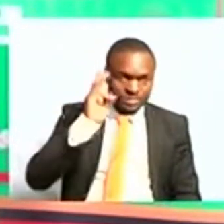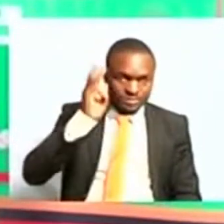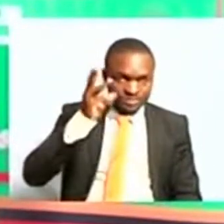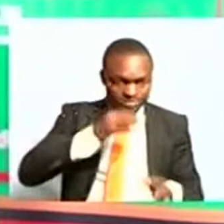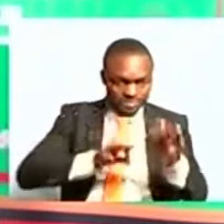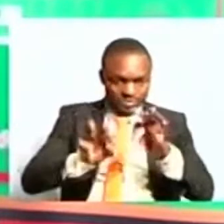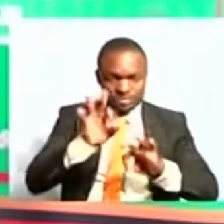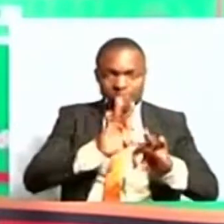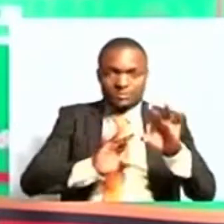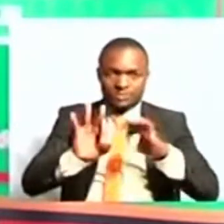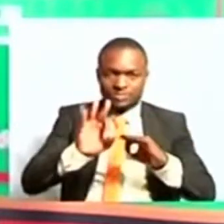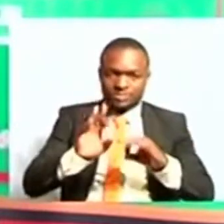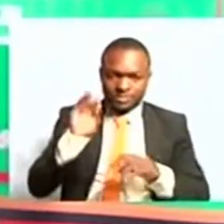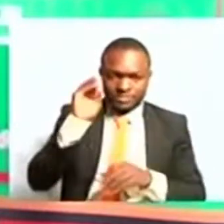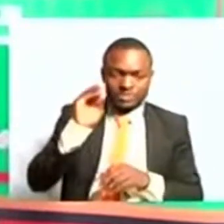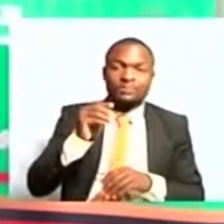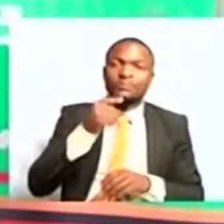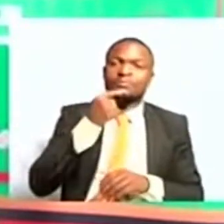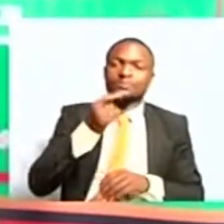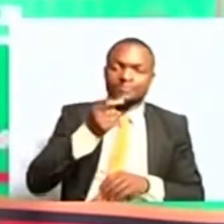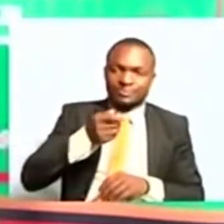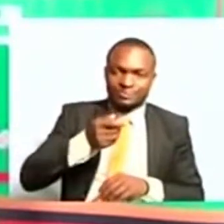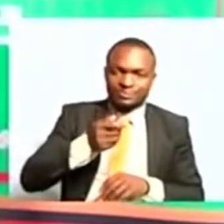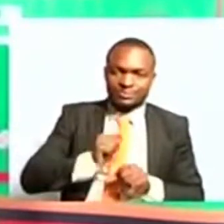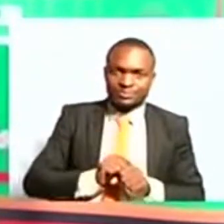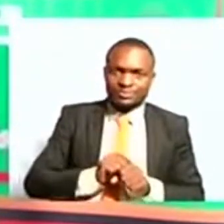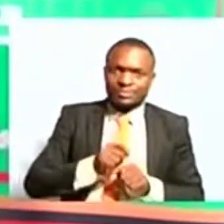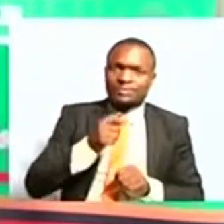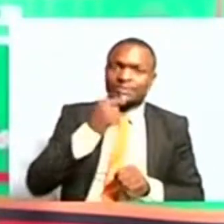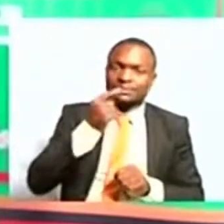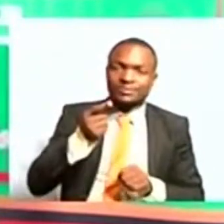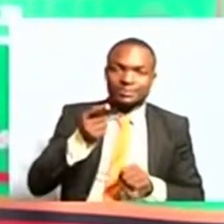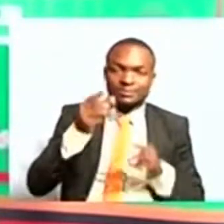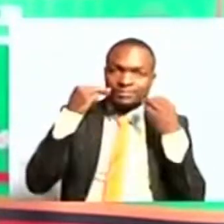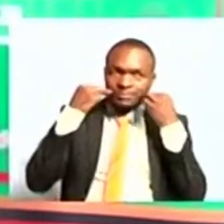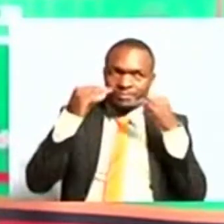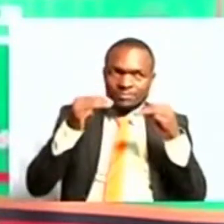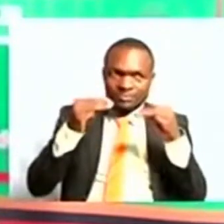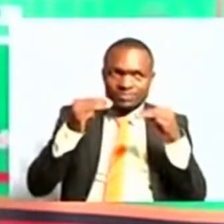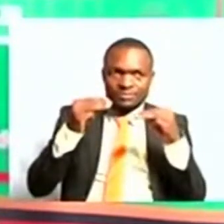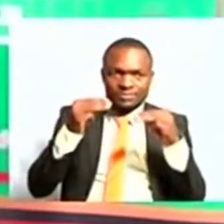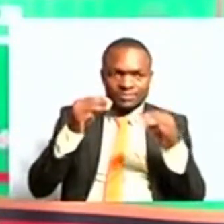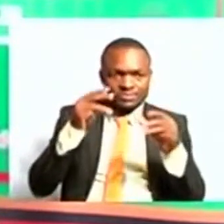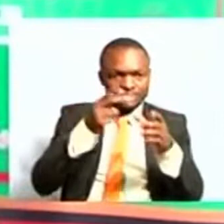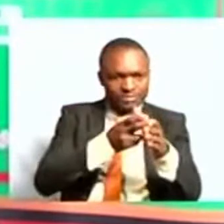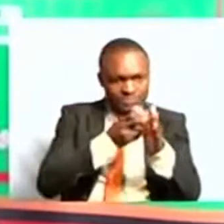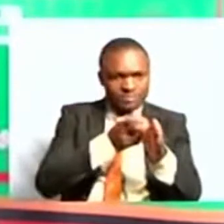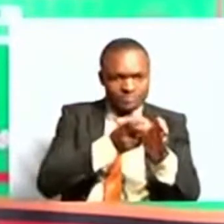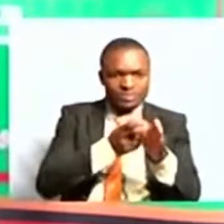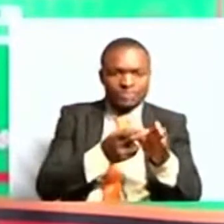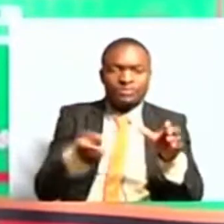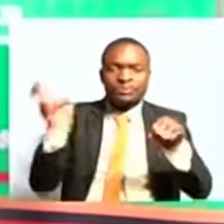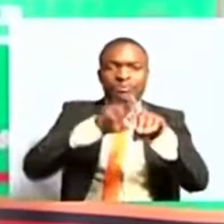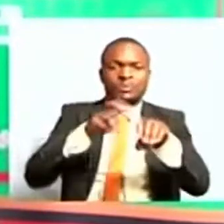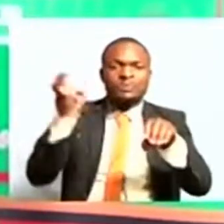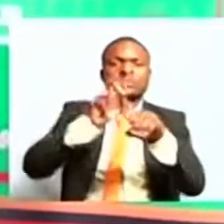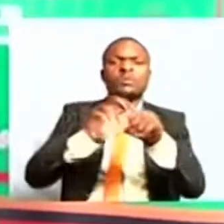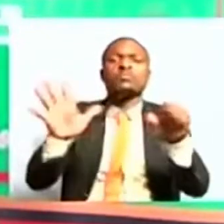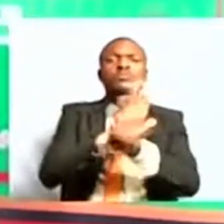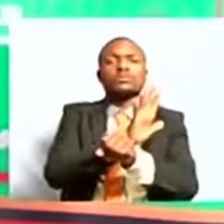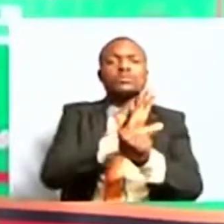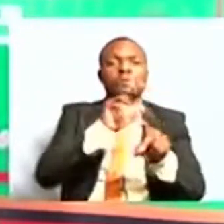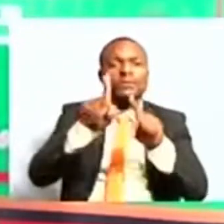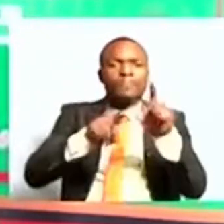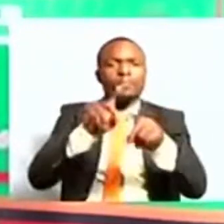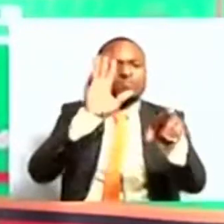you put it in your place, in your message, you are saying the truck is overloaded and then the police are